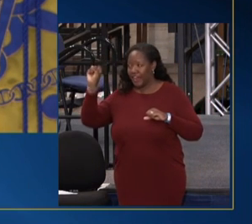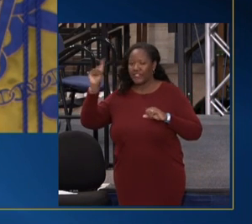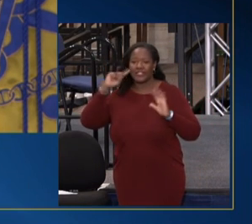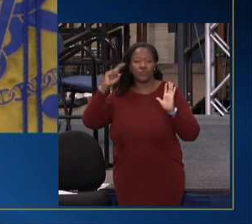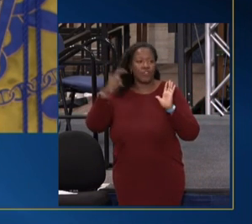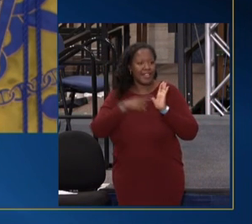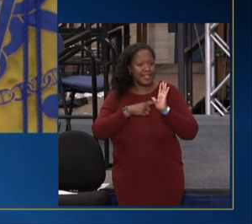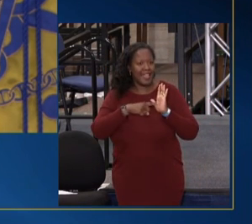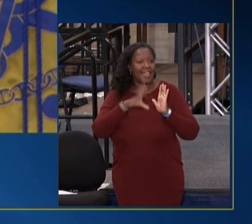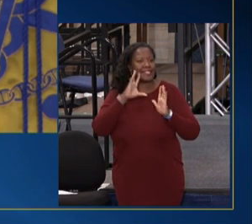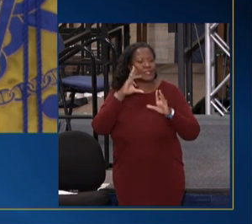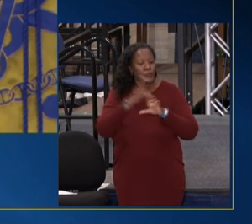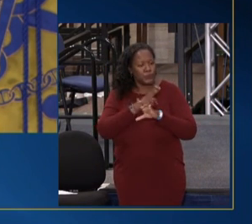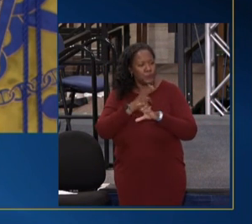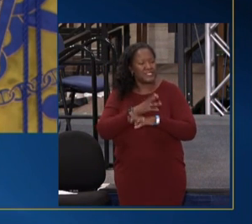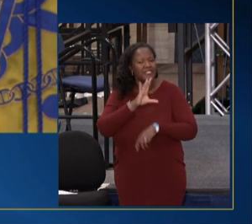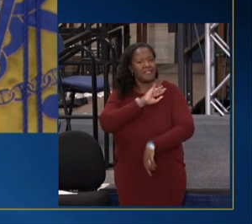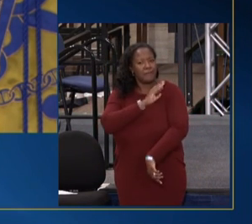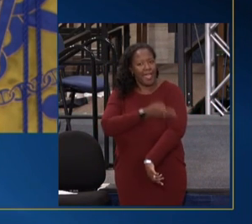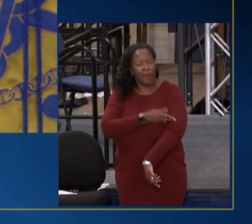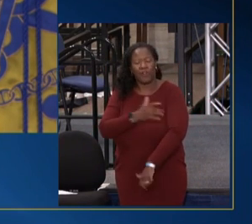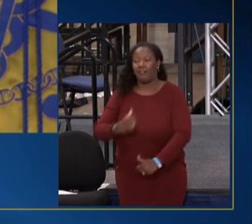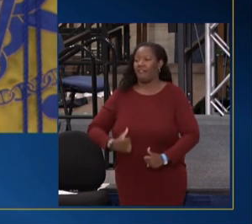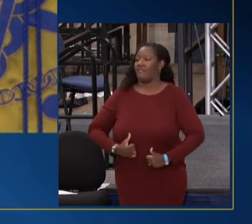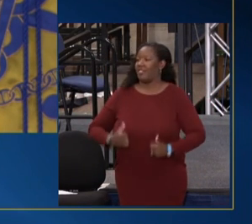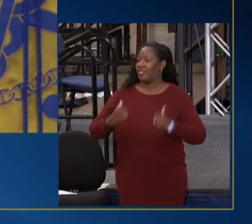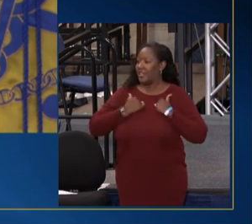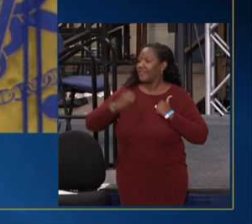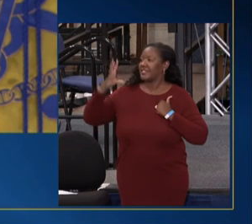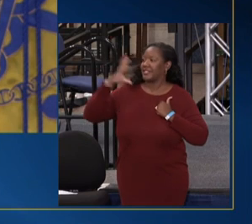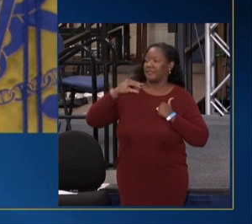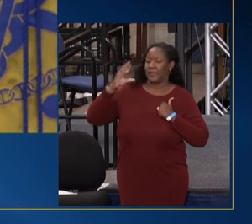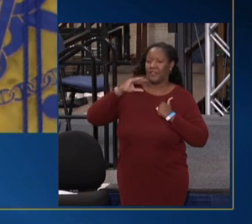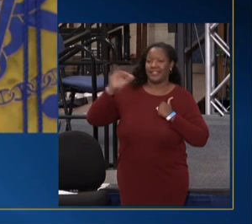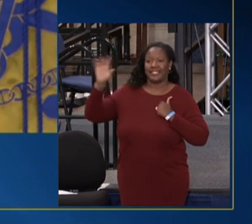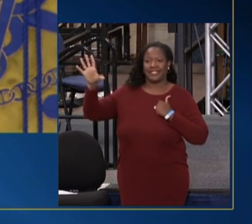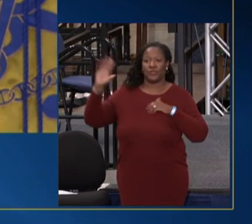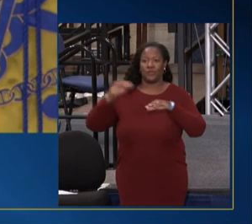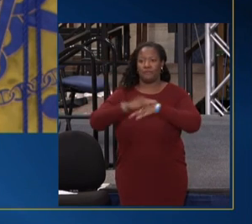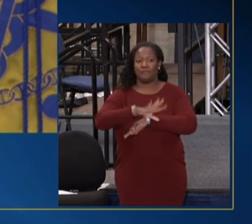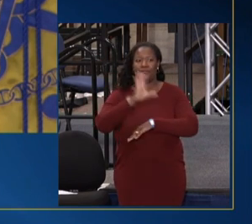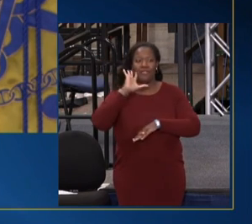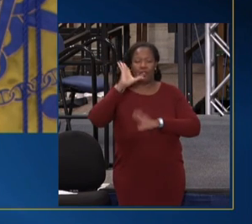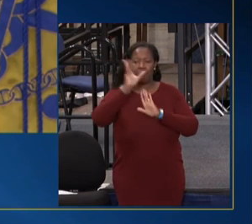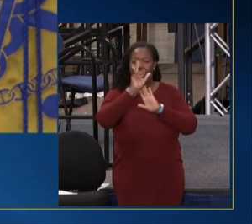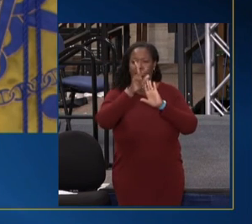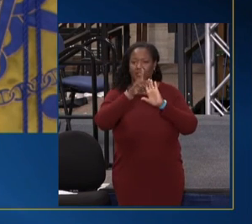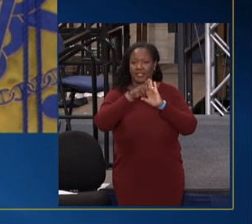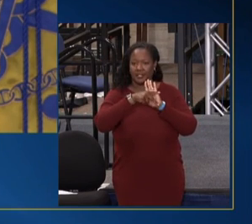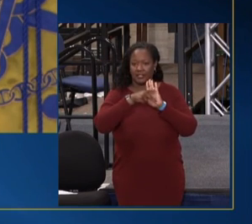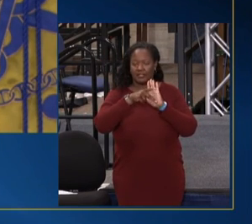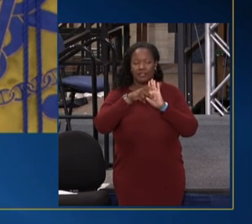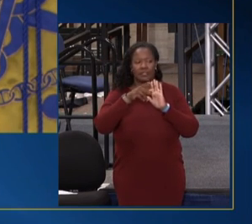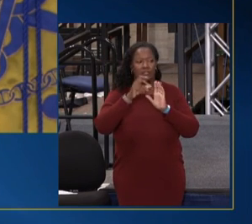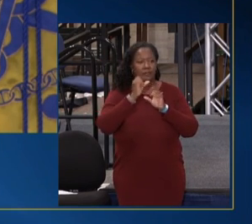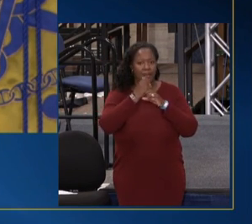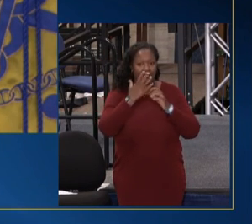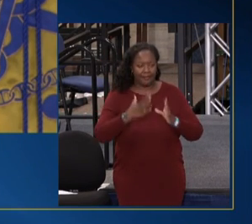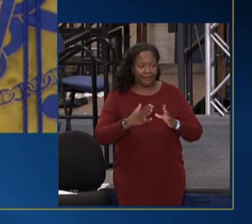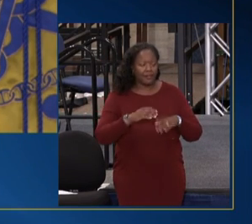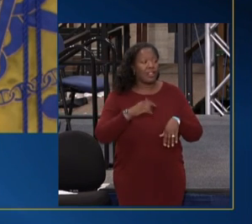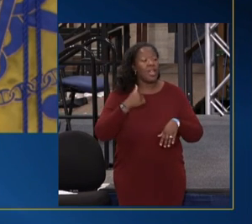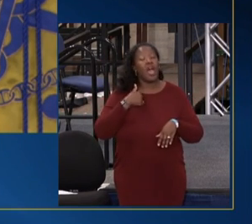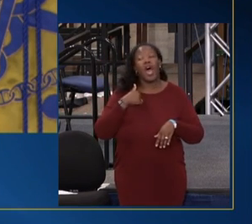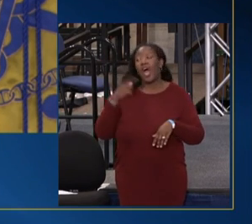power of lived experience when it comes to policymaking. And as Marvin noted, I do sort of sit over